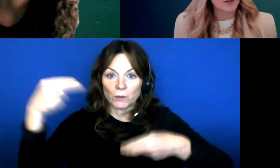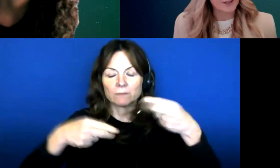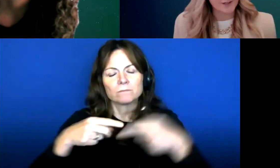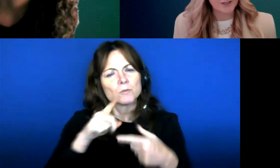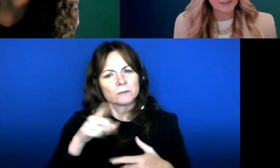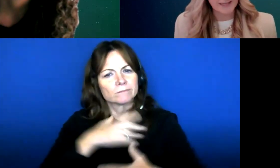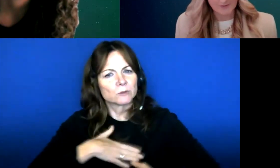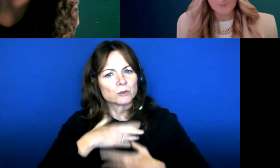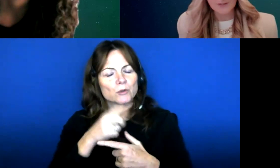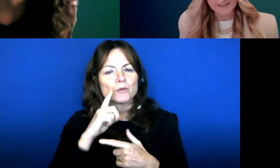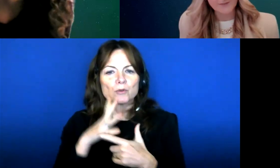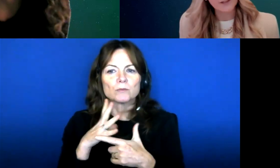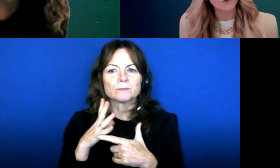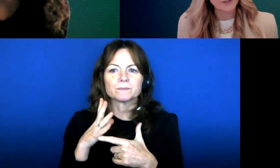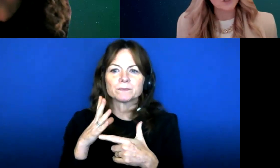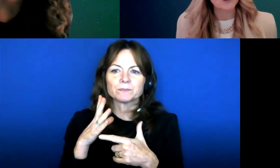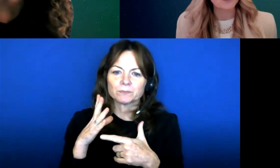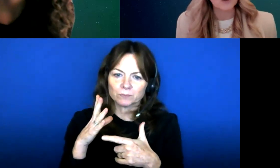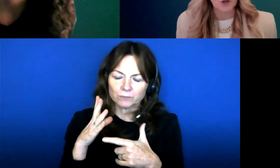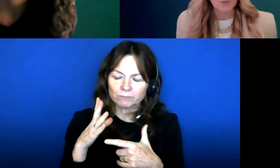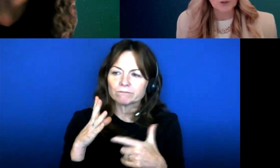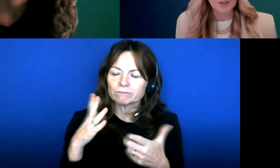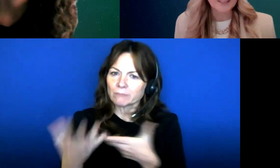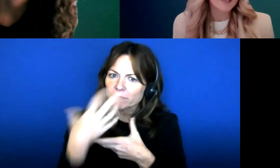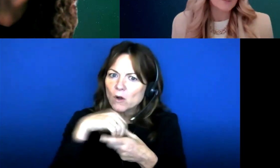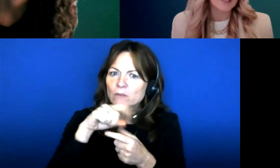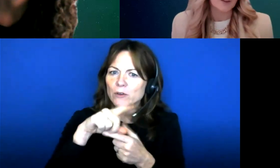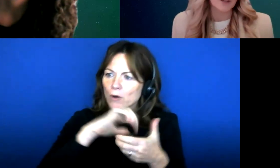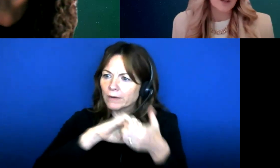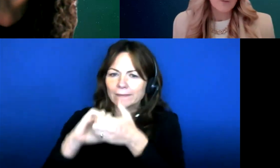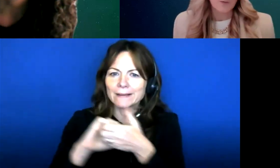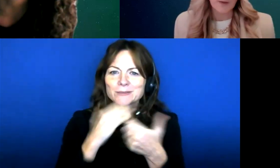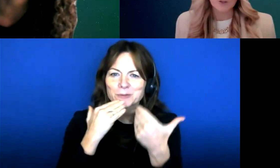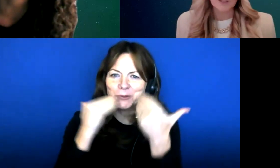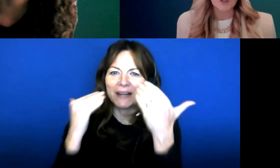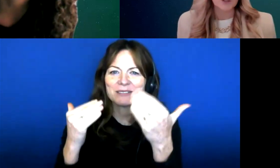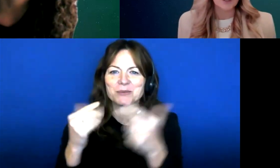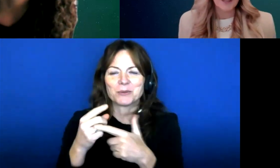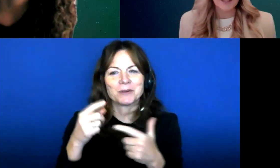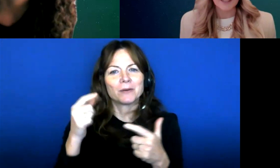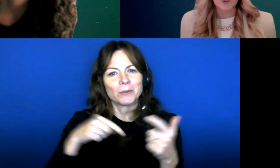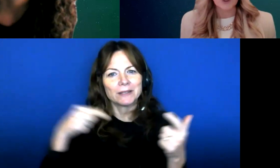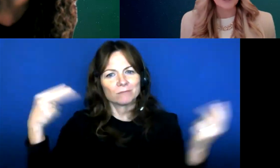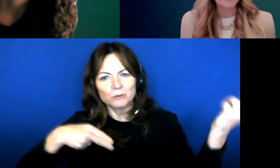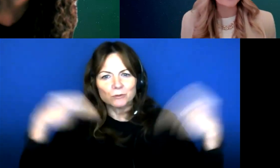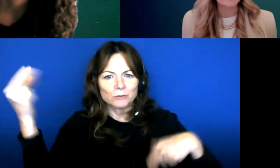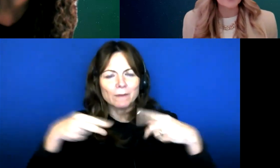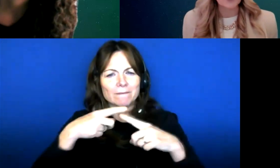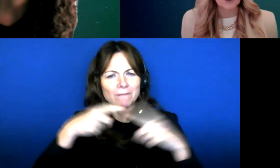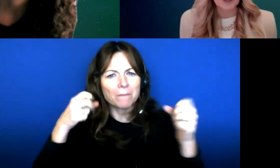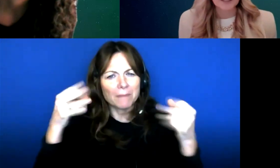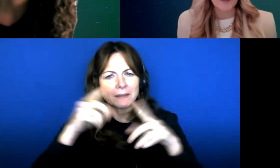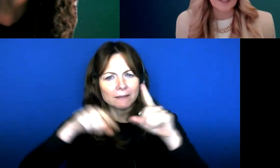you to share in our collective gratitude for the opportunity to come together from many traditional, ancestral, and